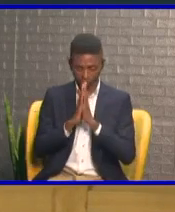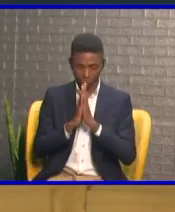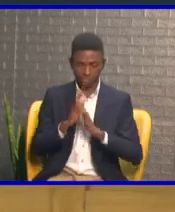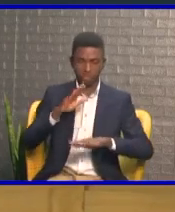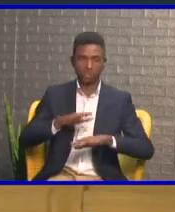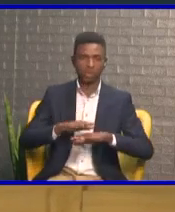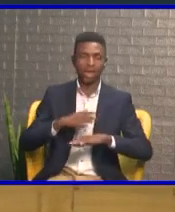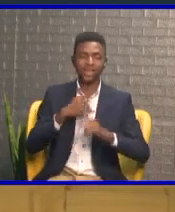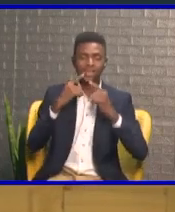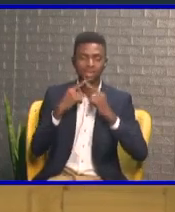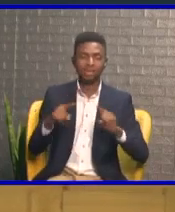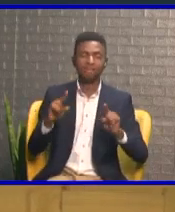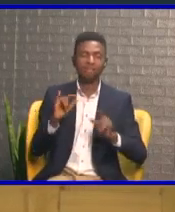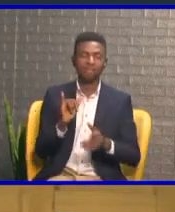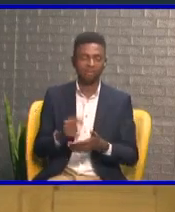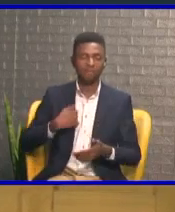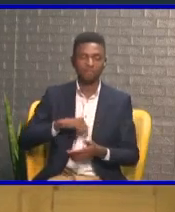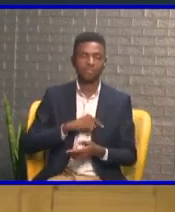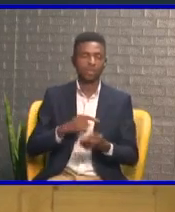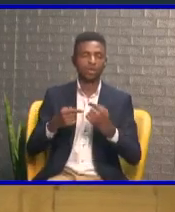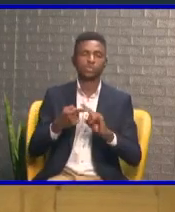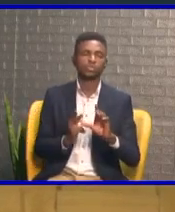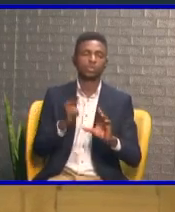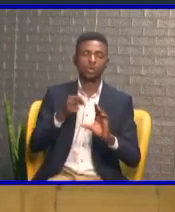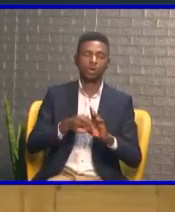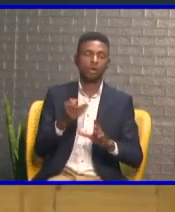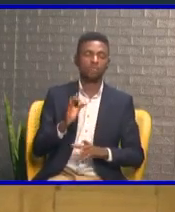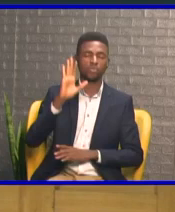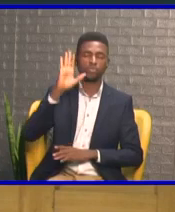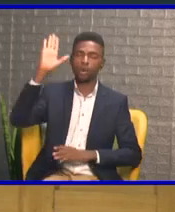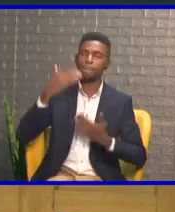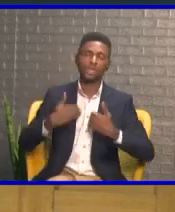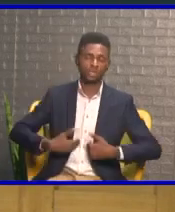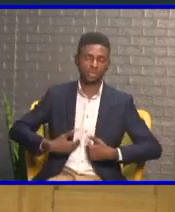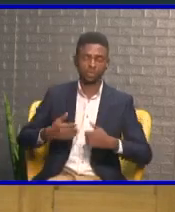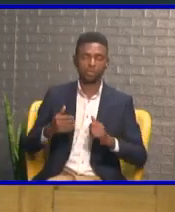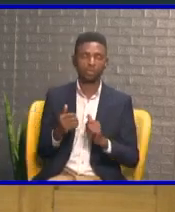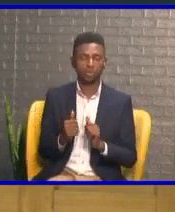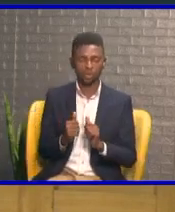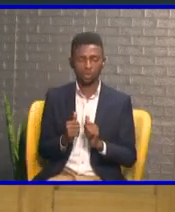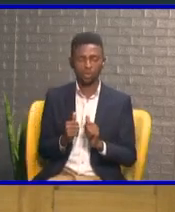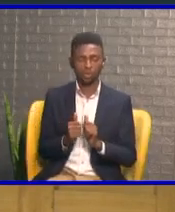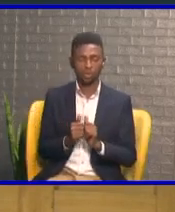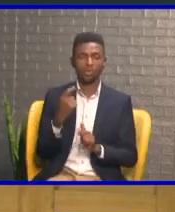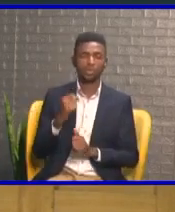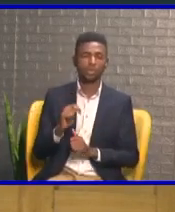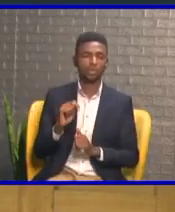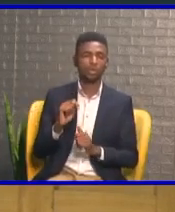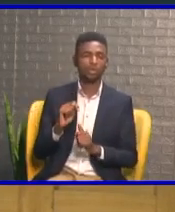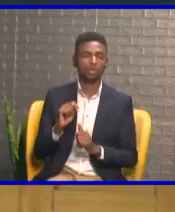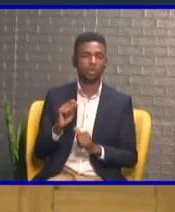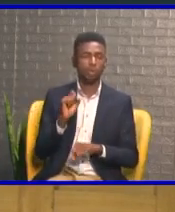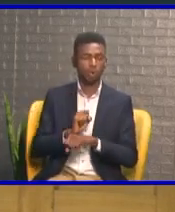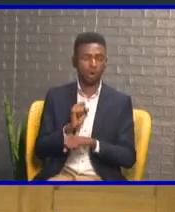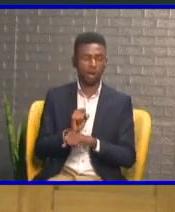and declare that we come to partake of your body with the worth associated with it, and